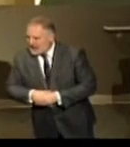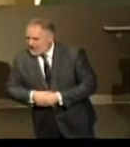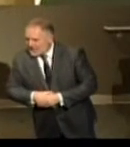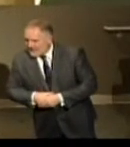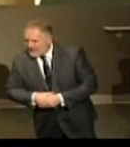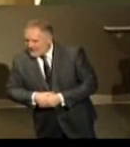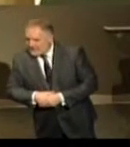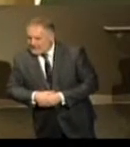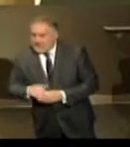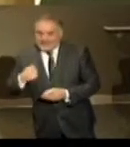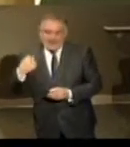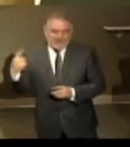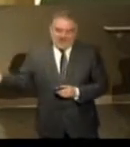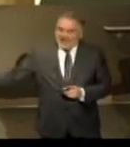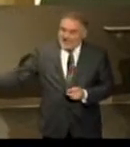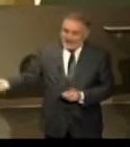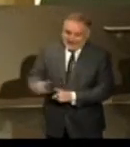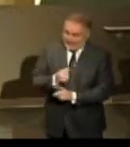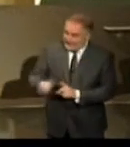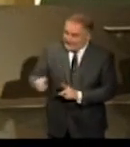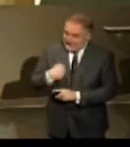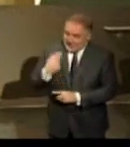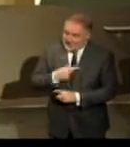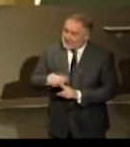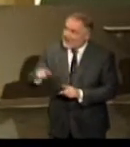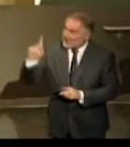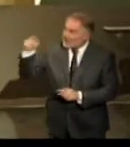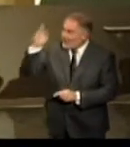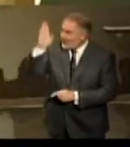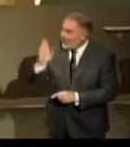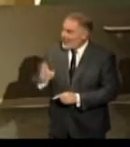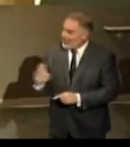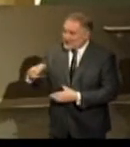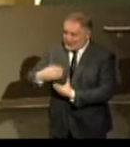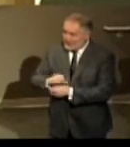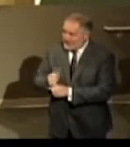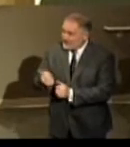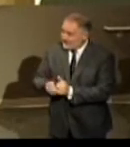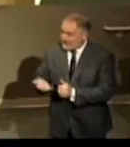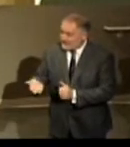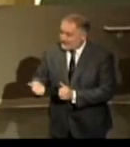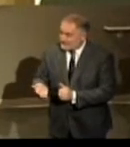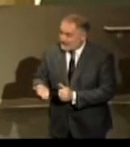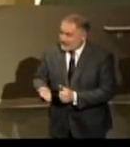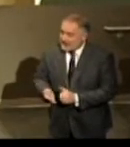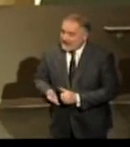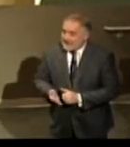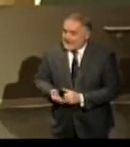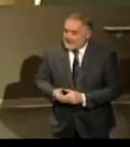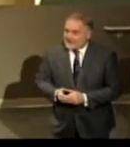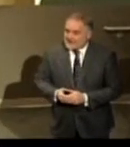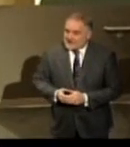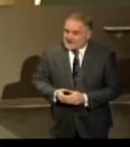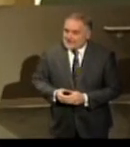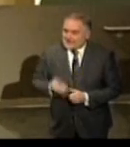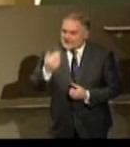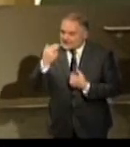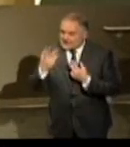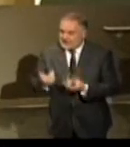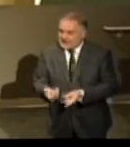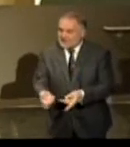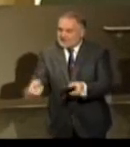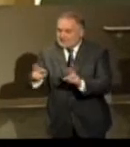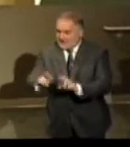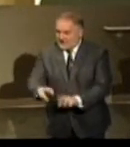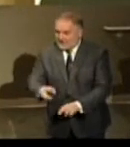Lord, they've beaten us, they've mistreated us, but said, you're God, you create everything. Now, I want you to look at the response of